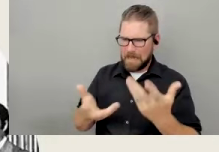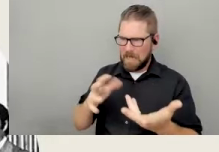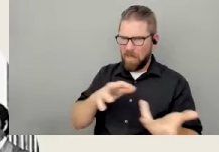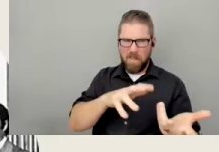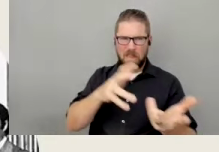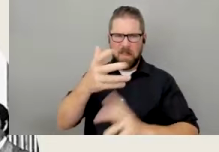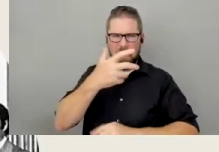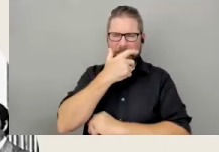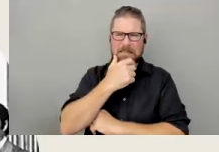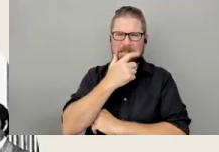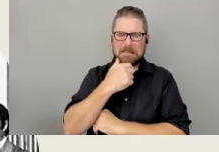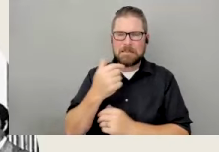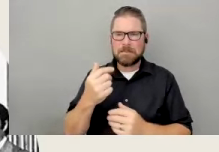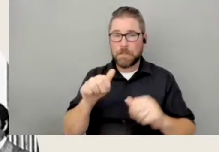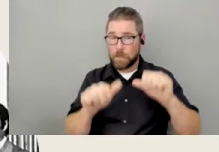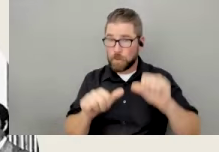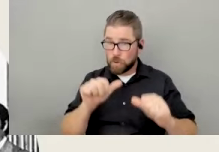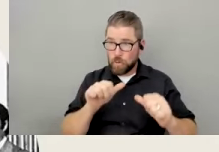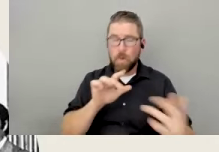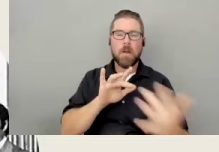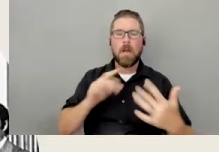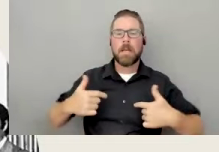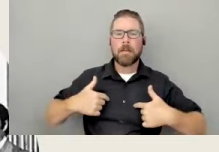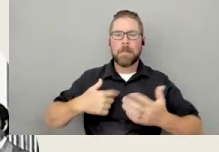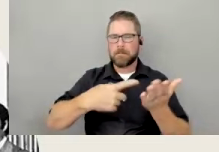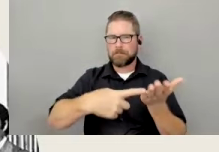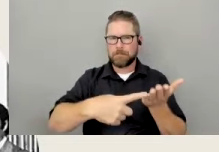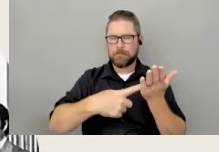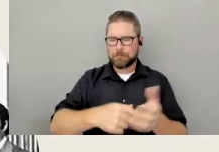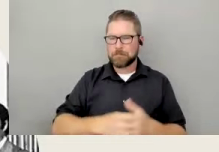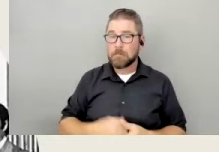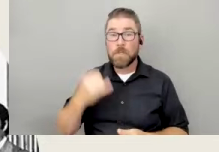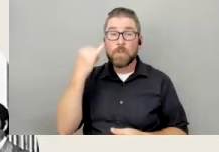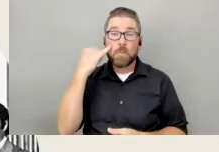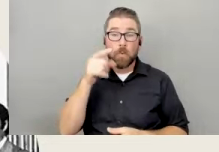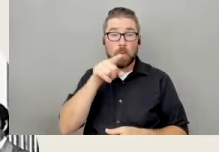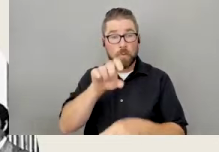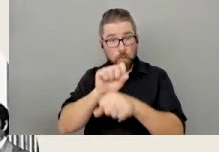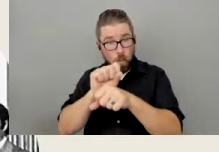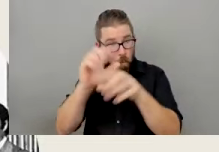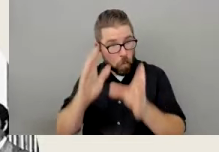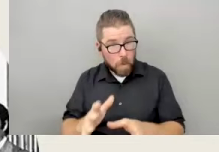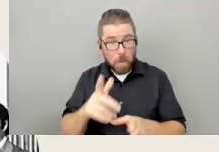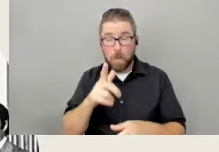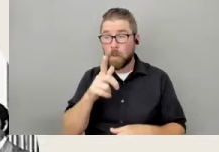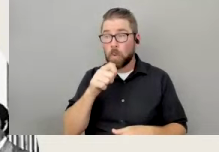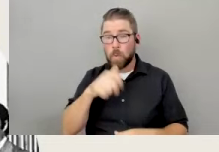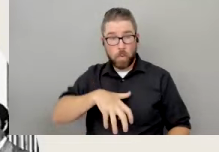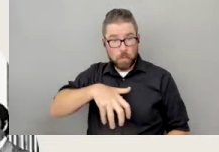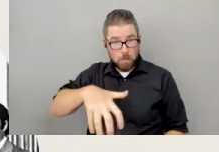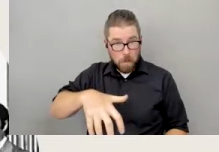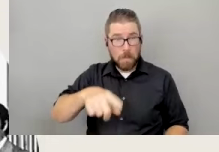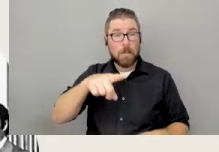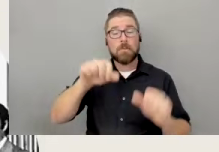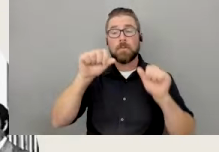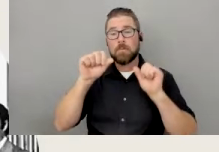through that together. And then if you are an employee who's pregnant, you may request reasonable accommodations through the